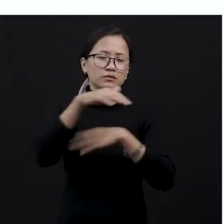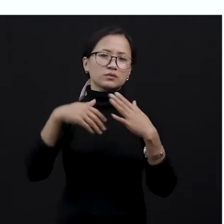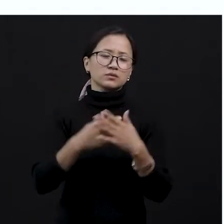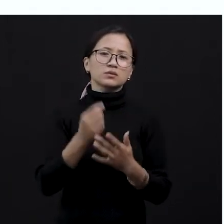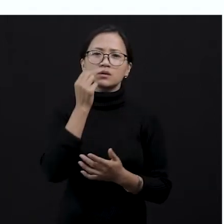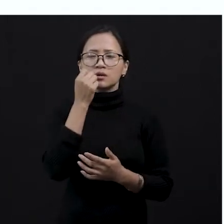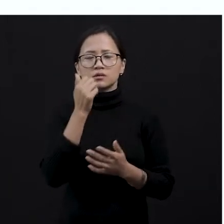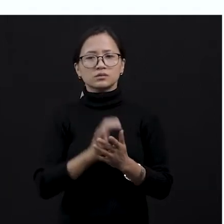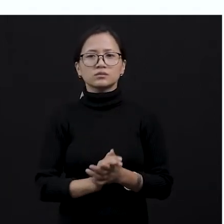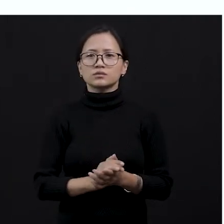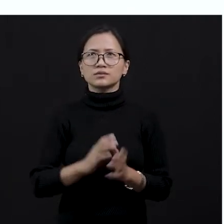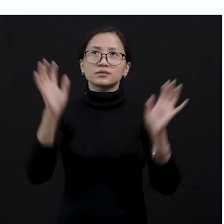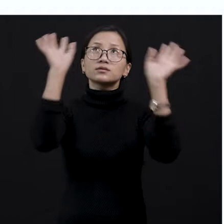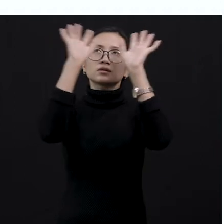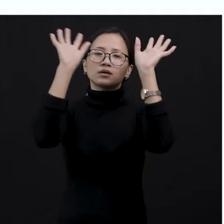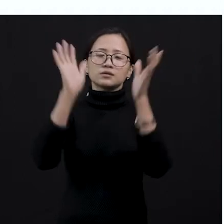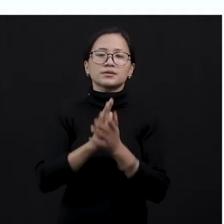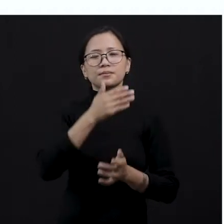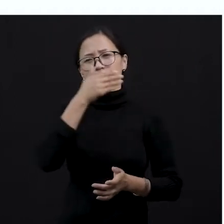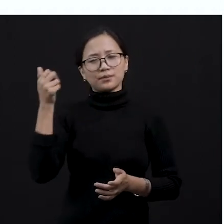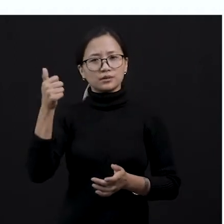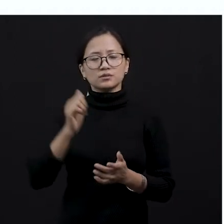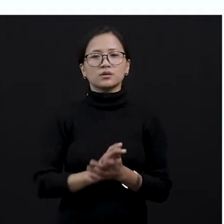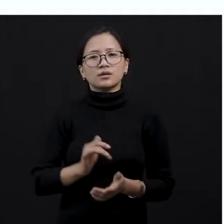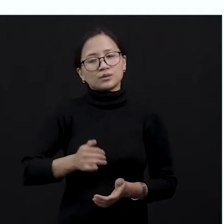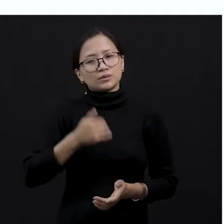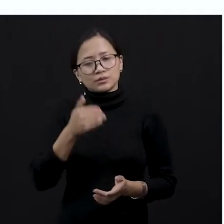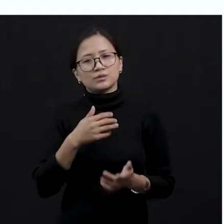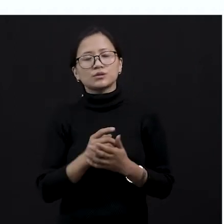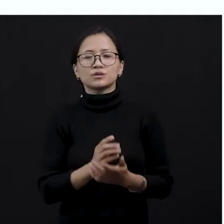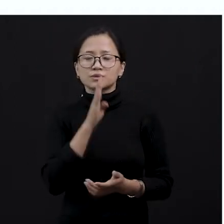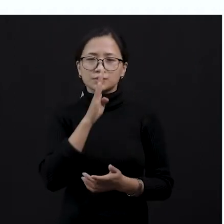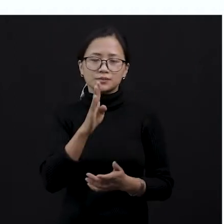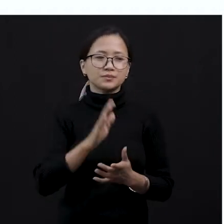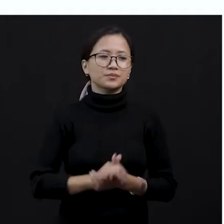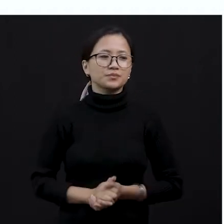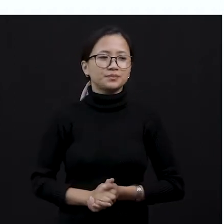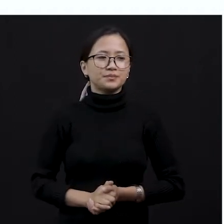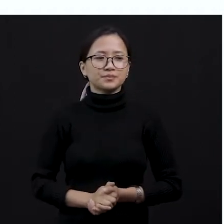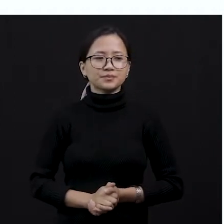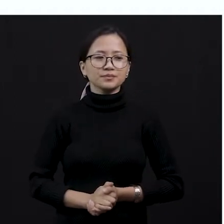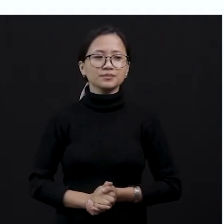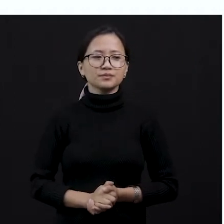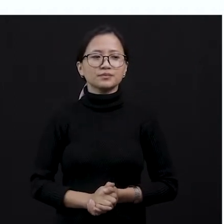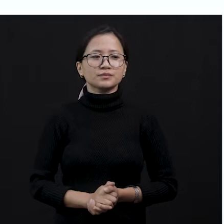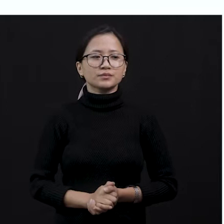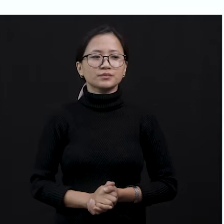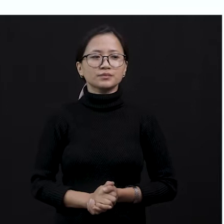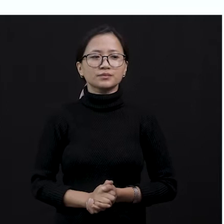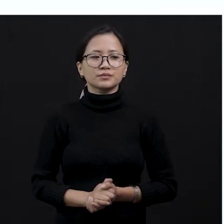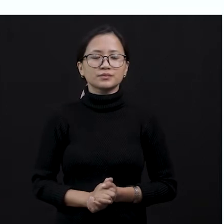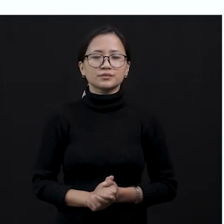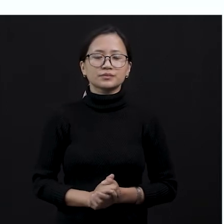the sky is the best. And he wished to be the sky. Why? Let's see why the poet wants to be the sky, okay? Now, for